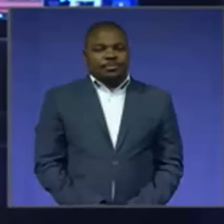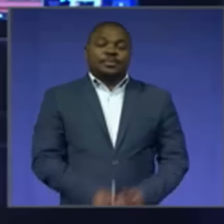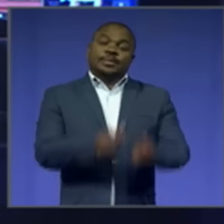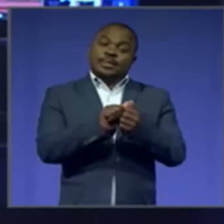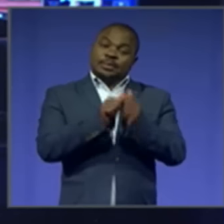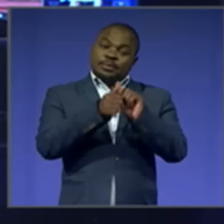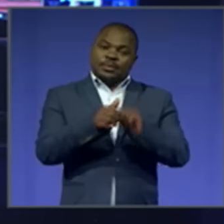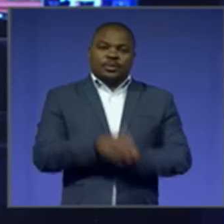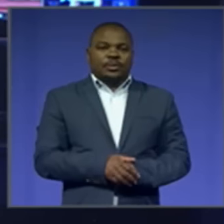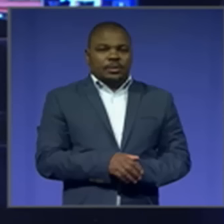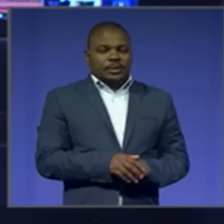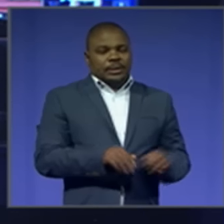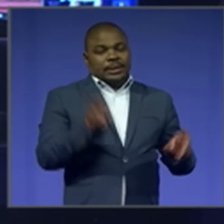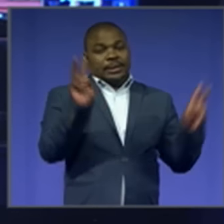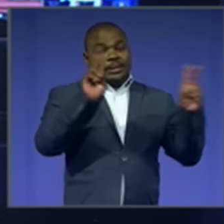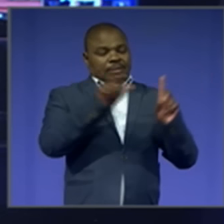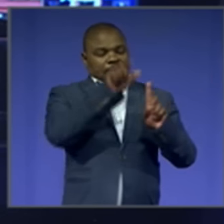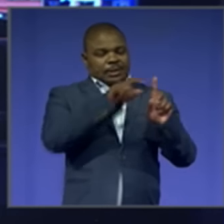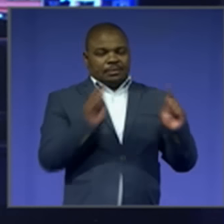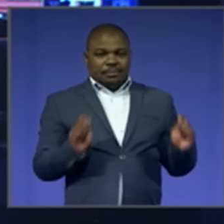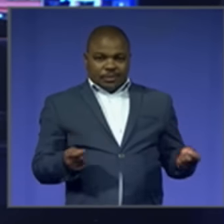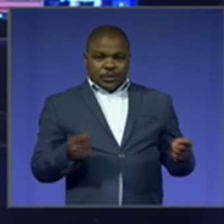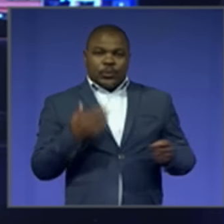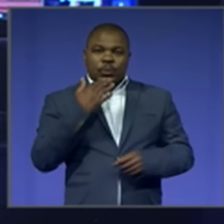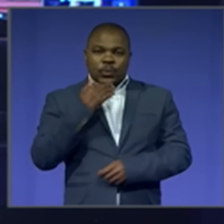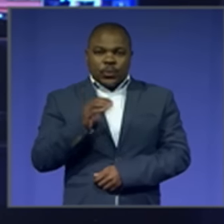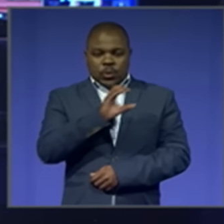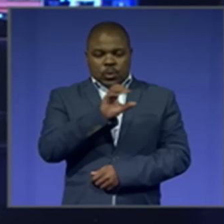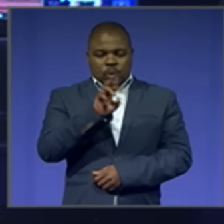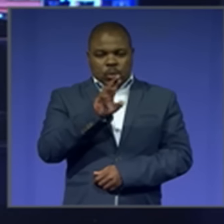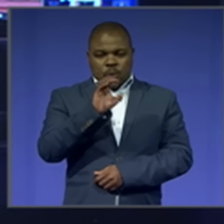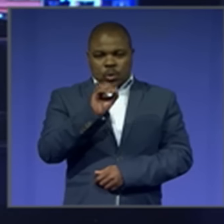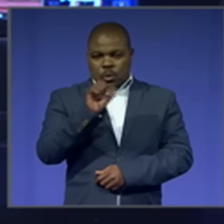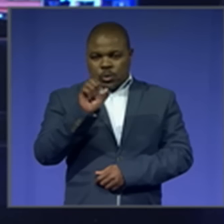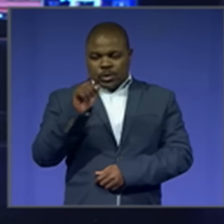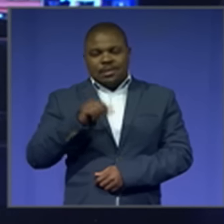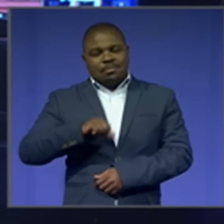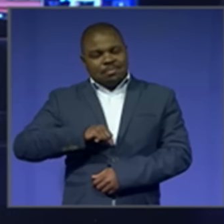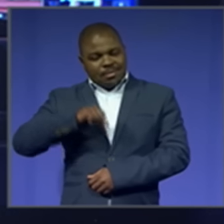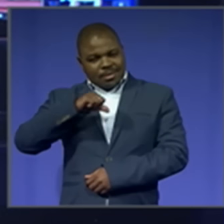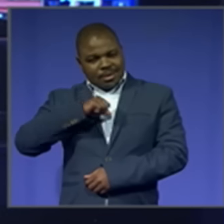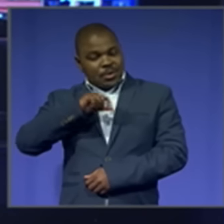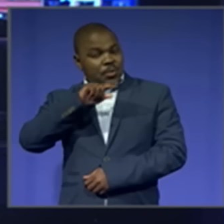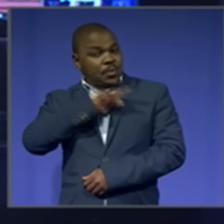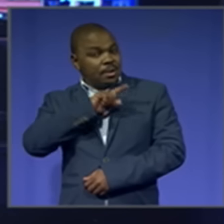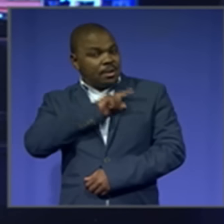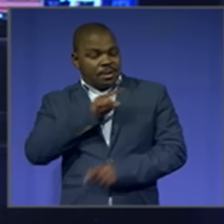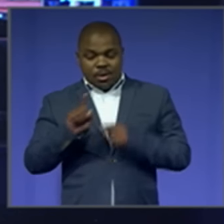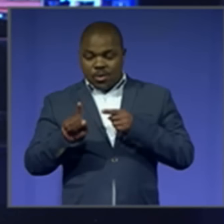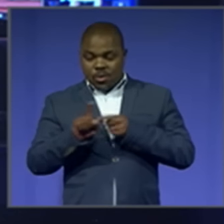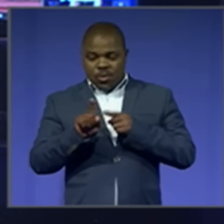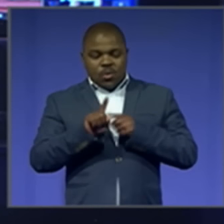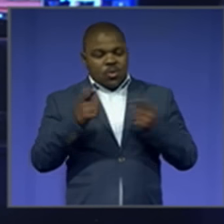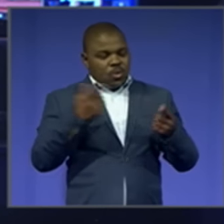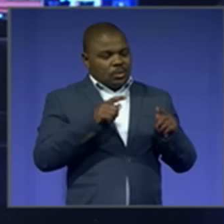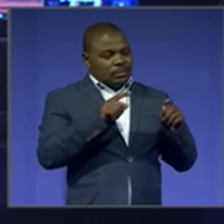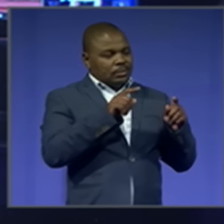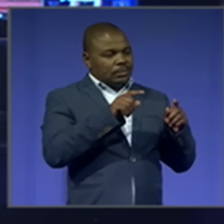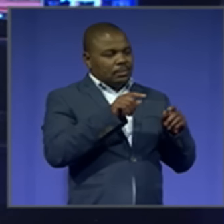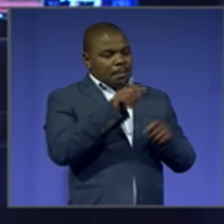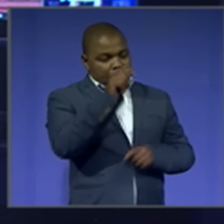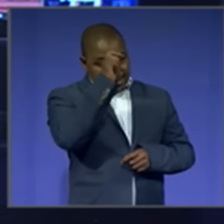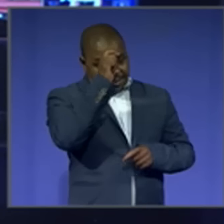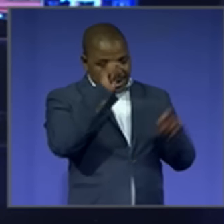Dipapading teng mapalamorao wa Kaizer Chiefs e leng Bradley Cross o re motlotlo hore e tlo ba le kabelo sehlopheng se kgethilweng